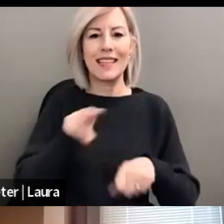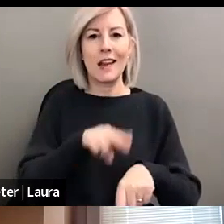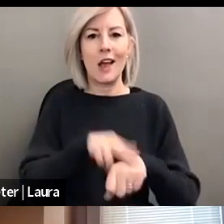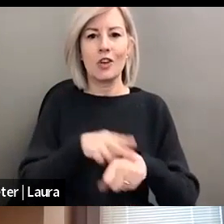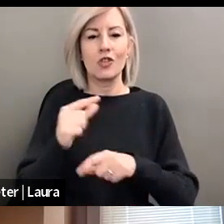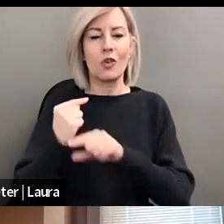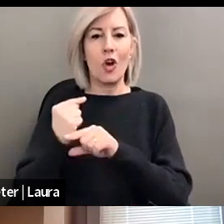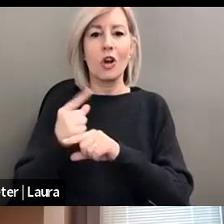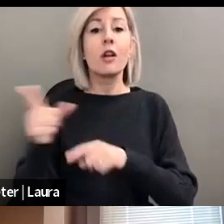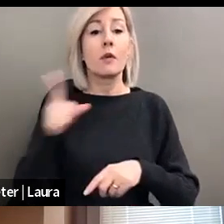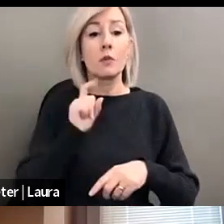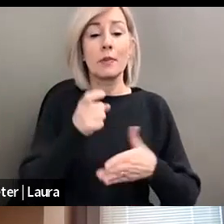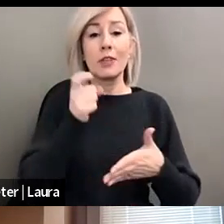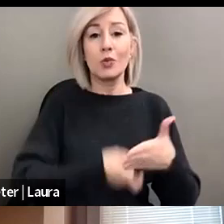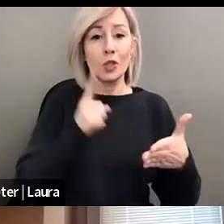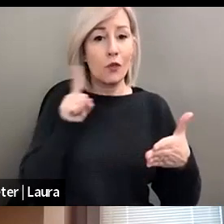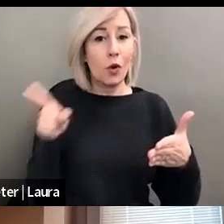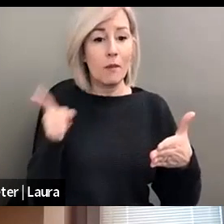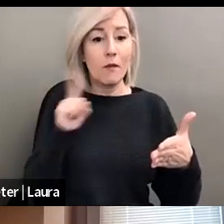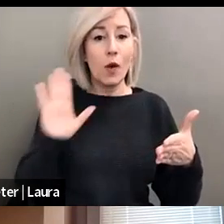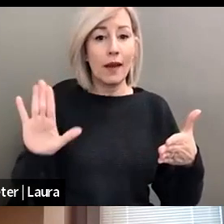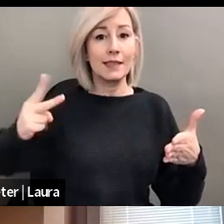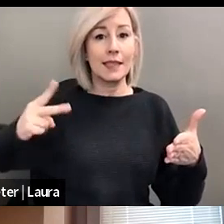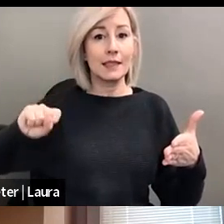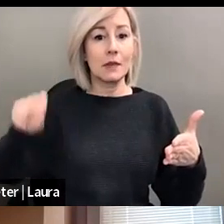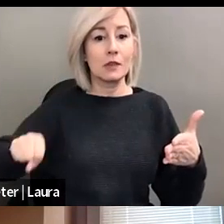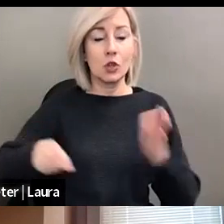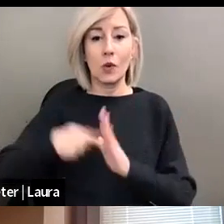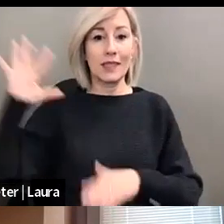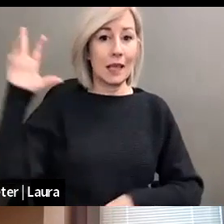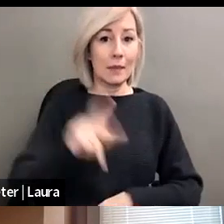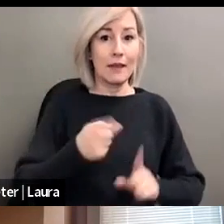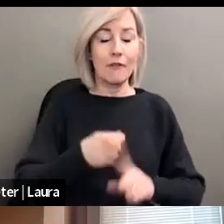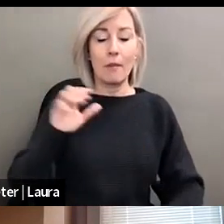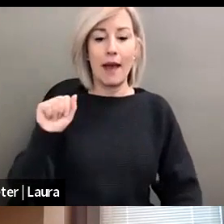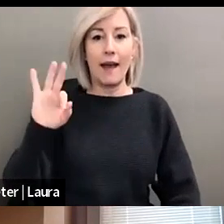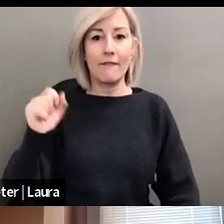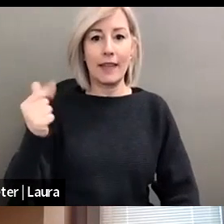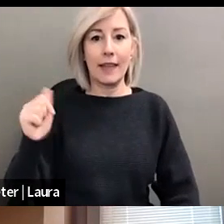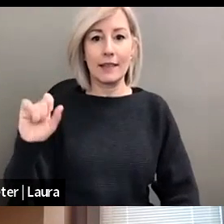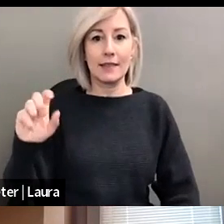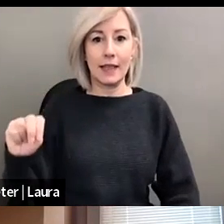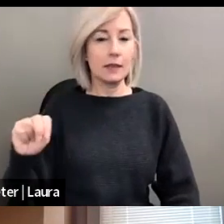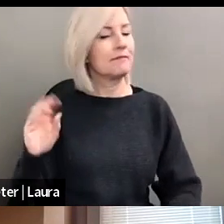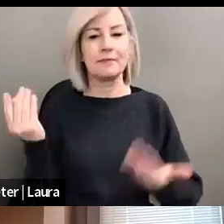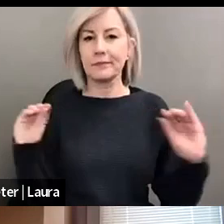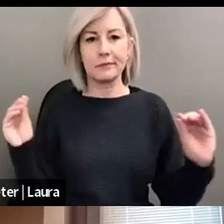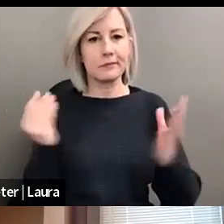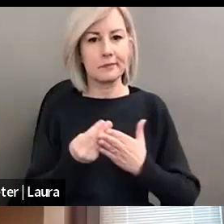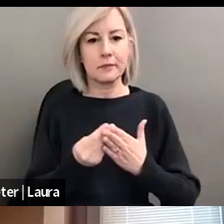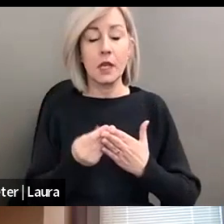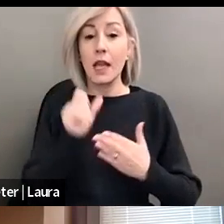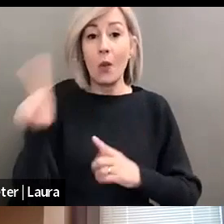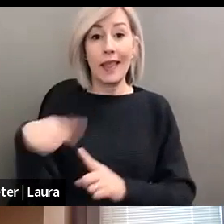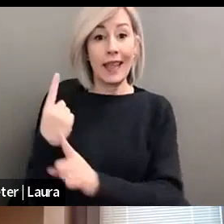and there was supposed to be tuition for him for his second semester once he returned from Afghanistan, and there was not. And it was not only happening to